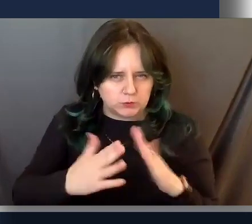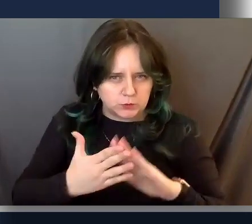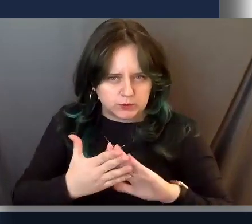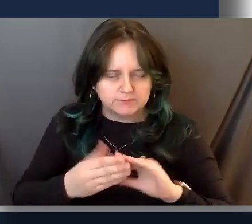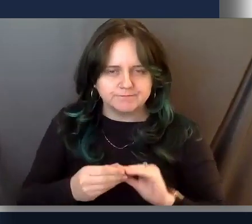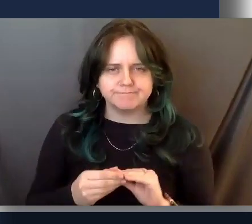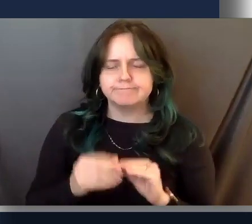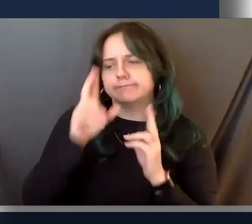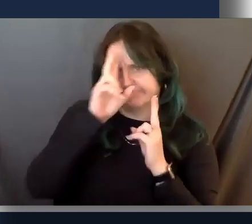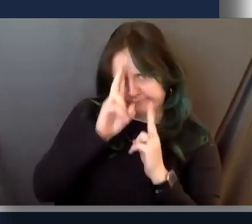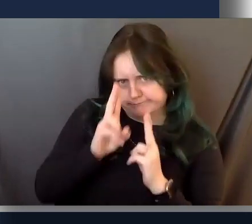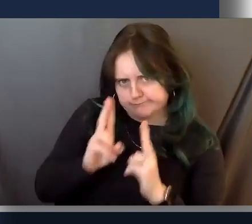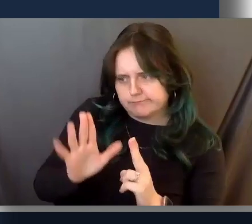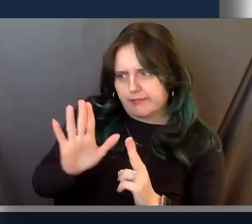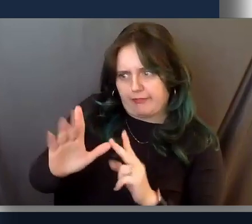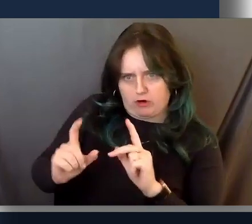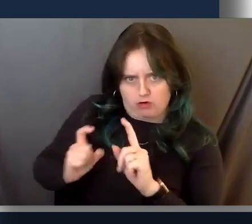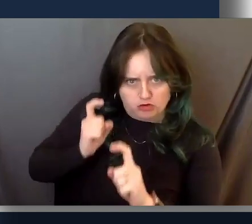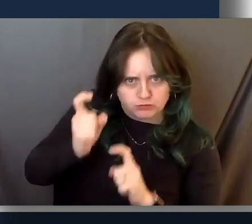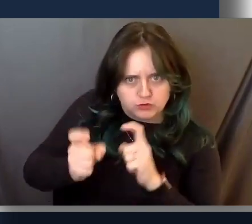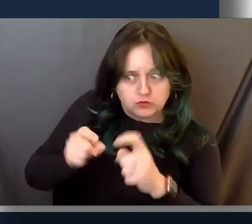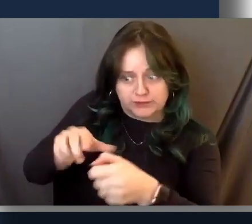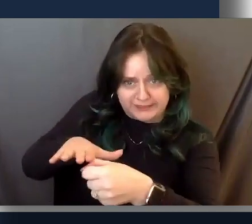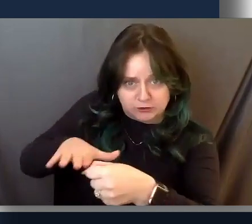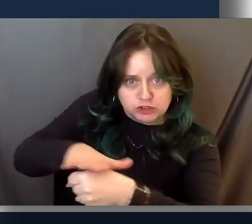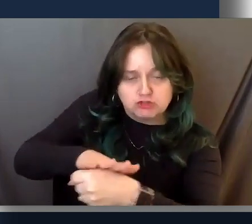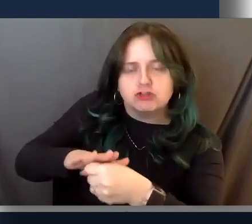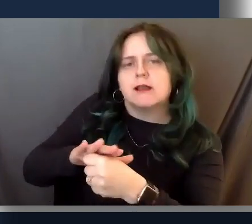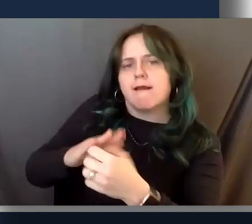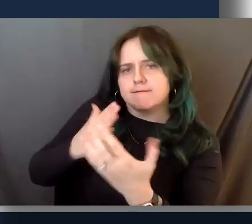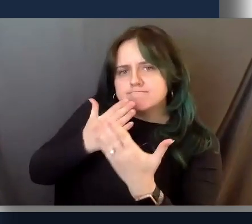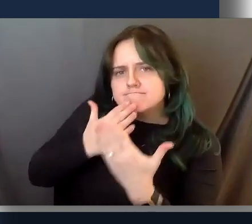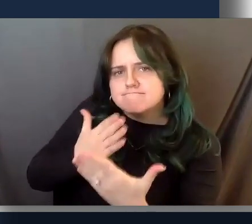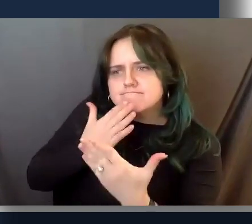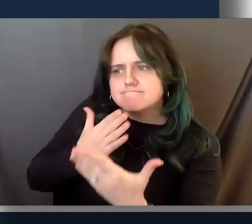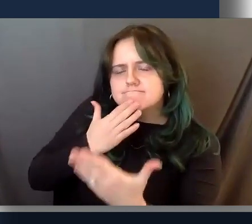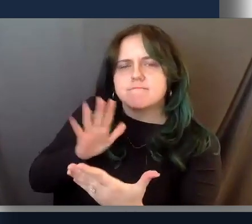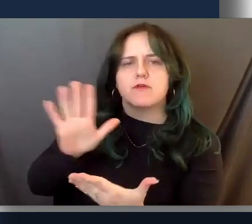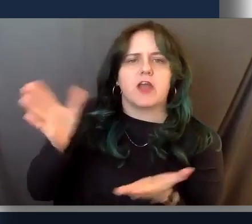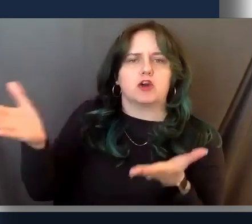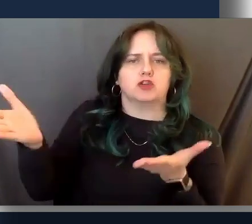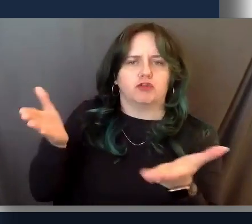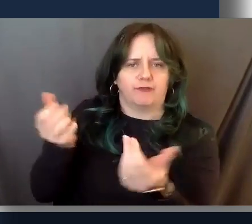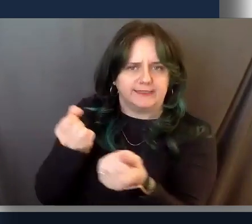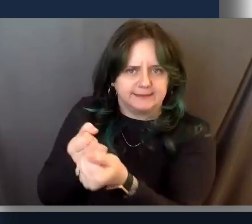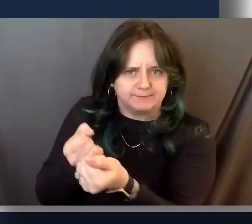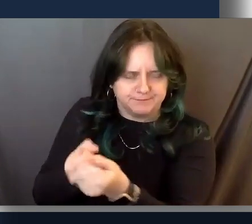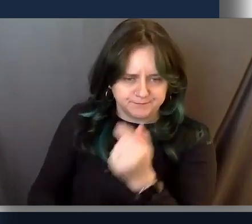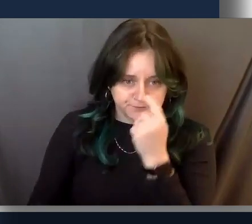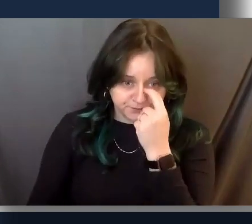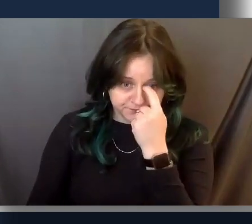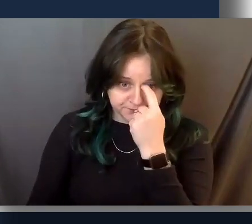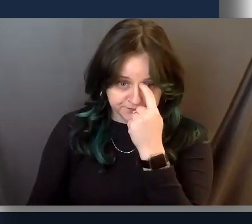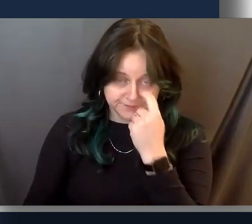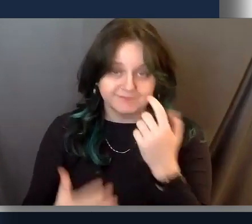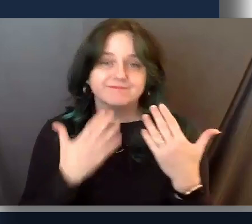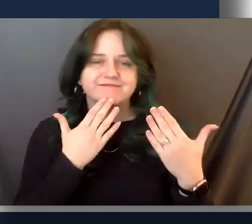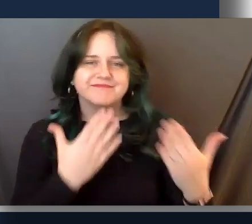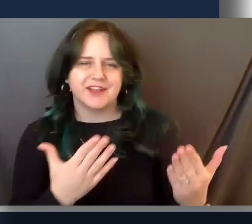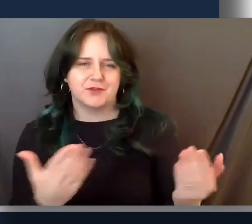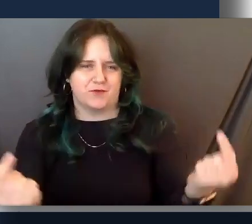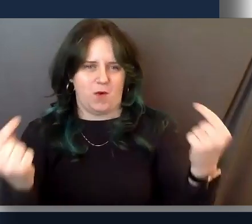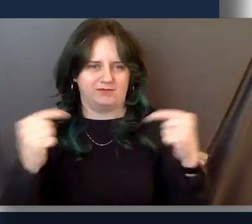tremendous contributions to our region and thank them for their stewardship. Thank you for joining us